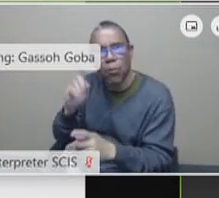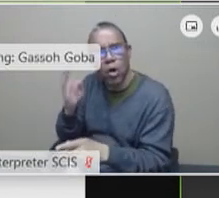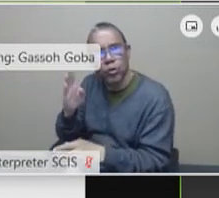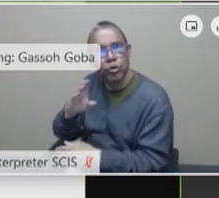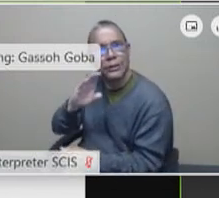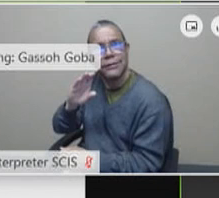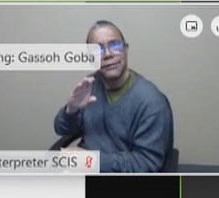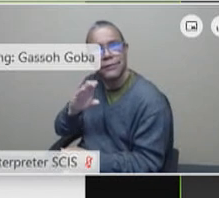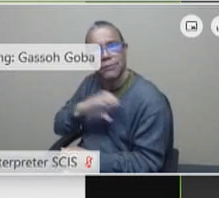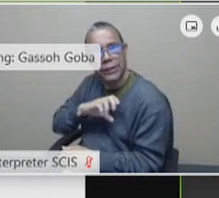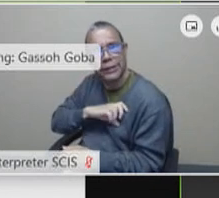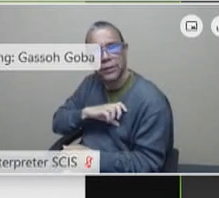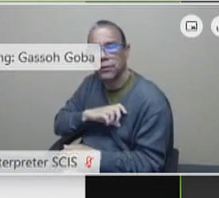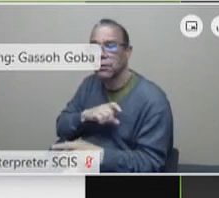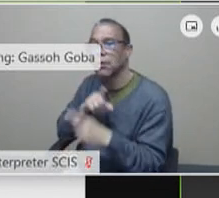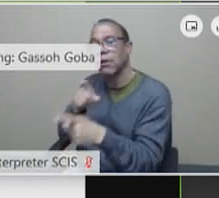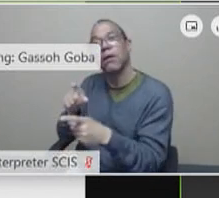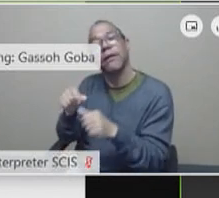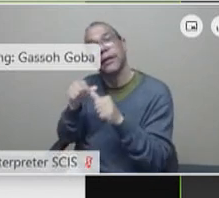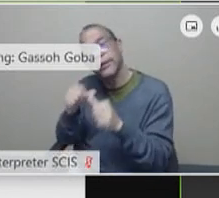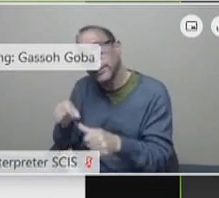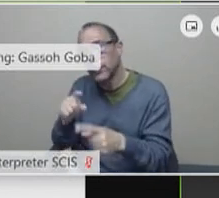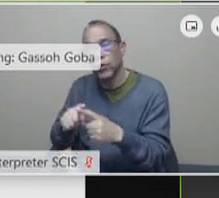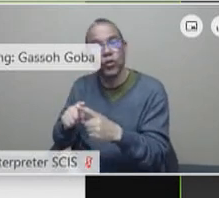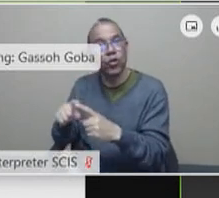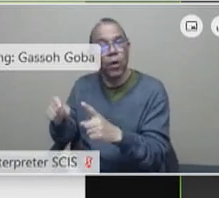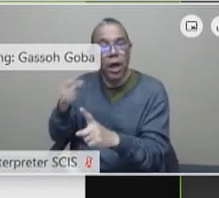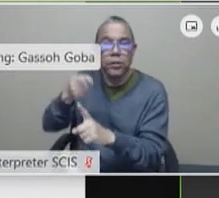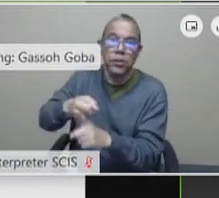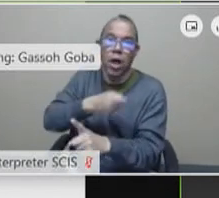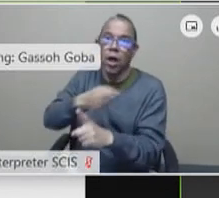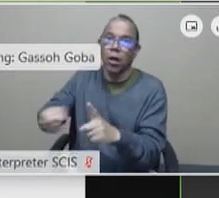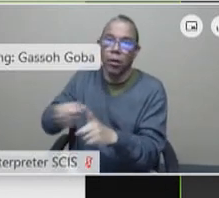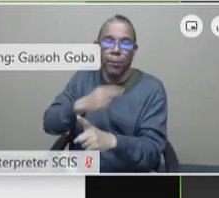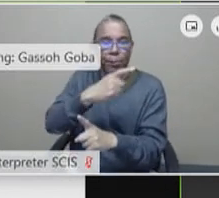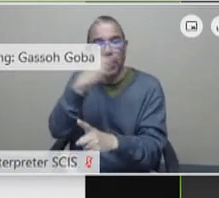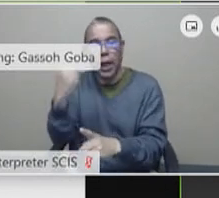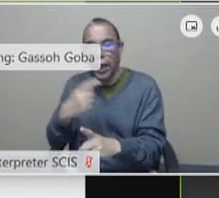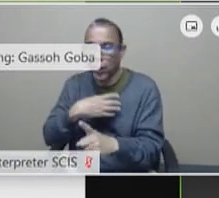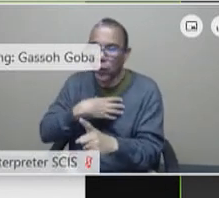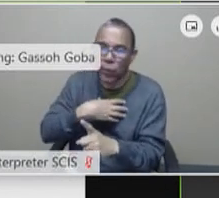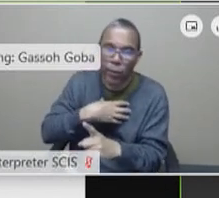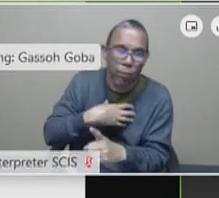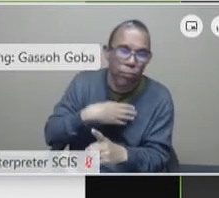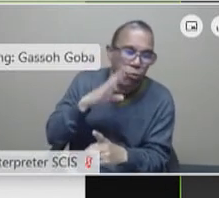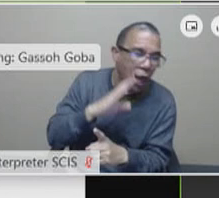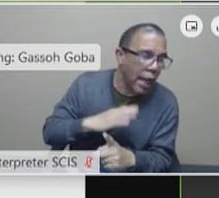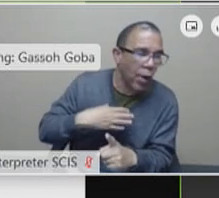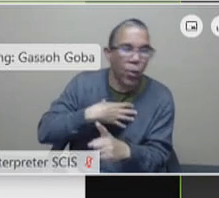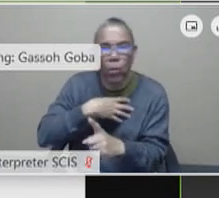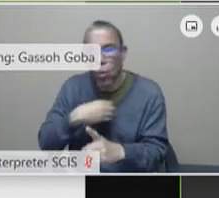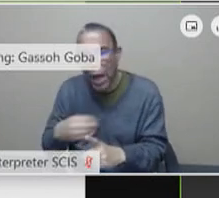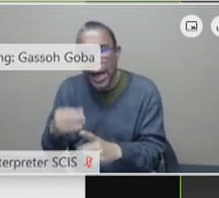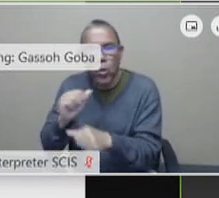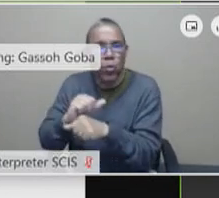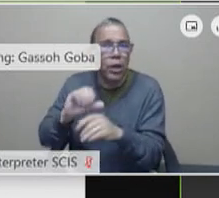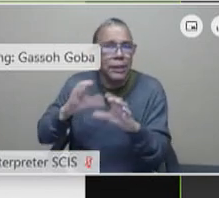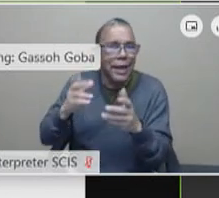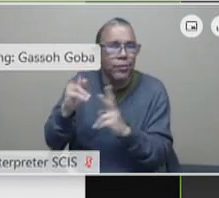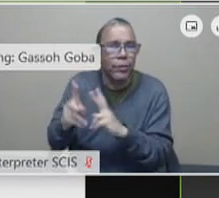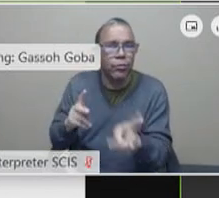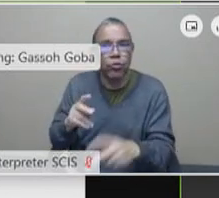continues to assault Black and brown and white, poor working class folks here in Baltimore City. It is ridiculous. It